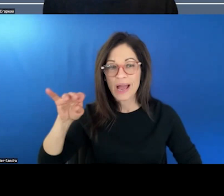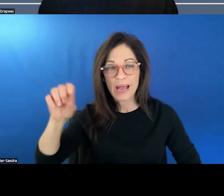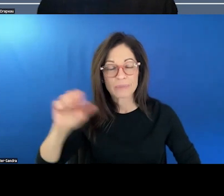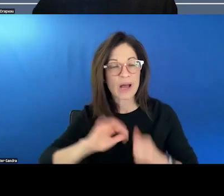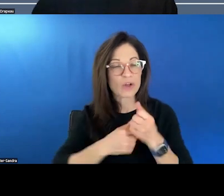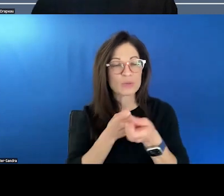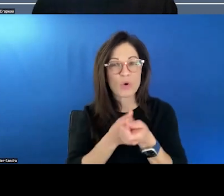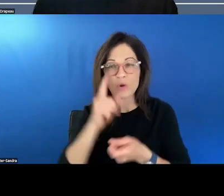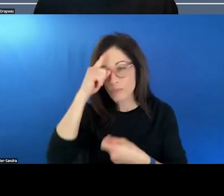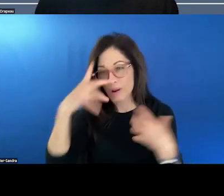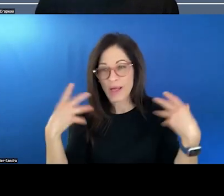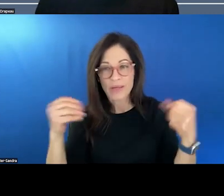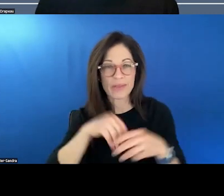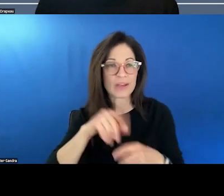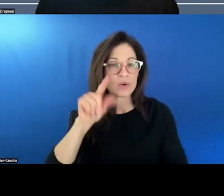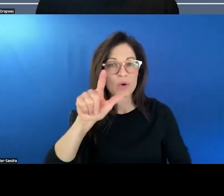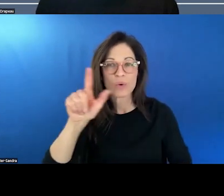share.